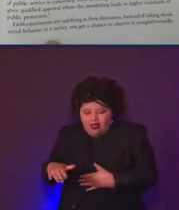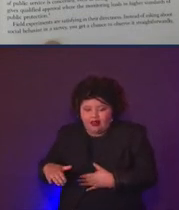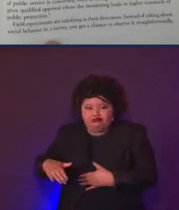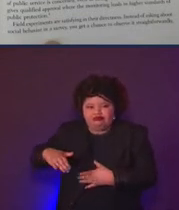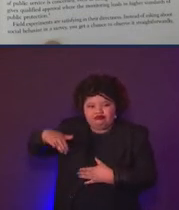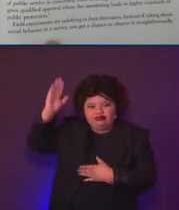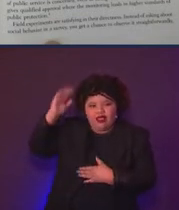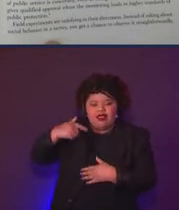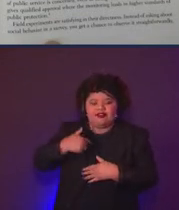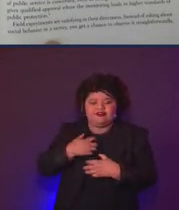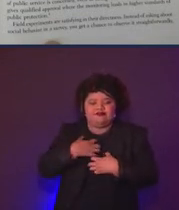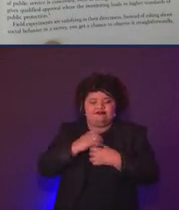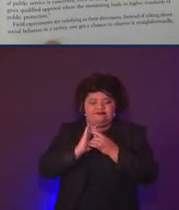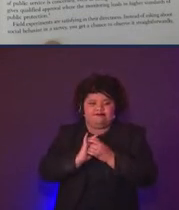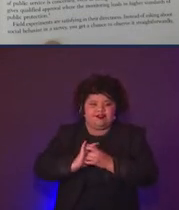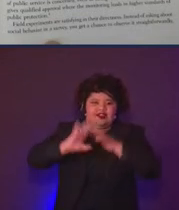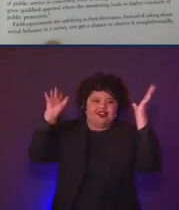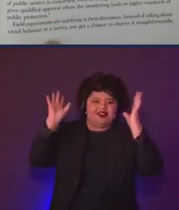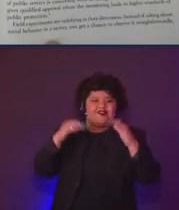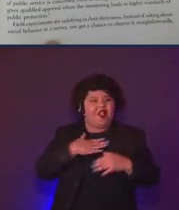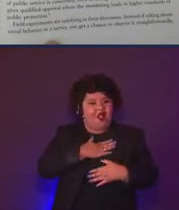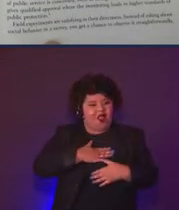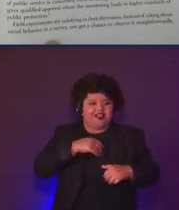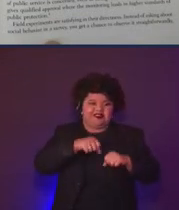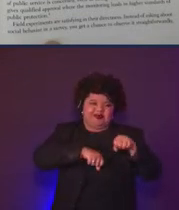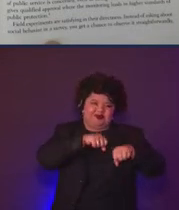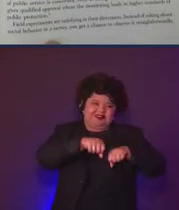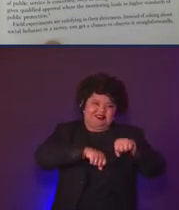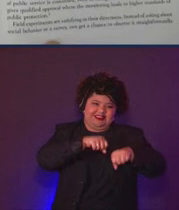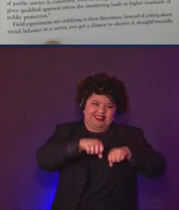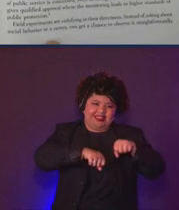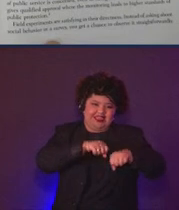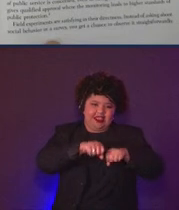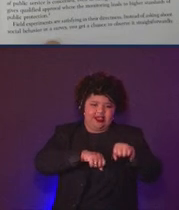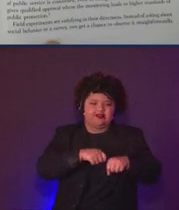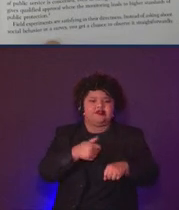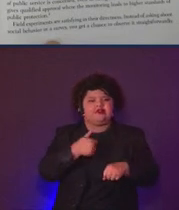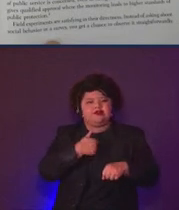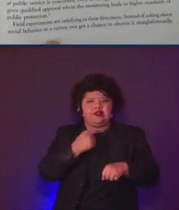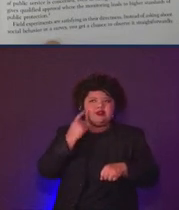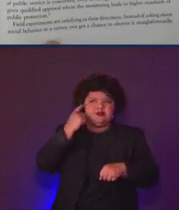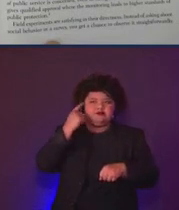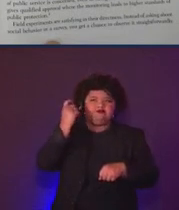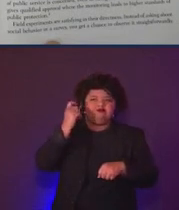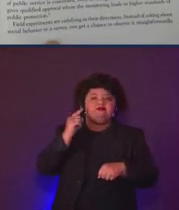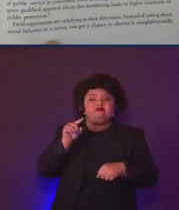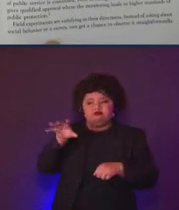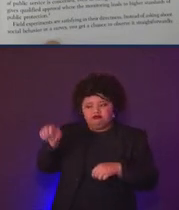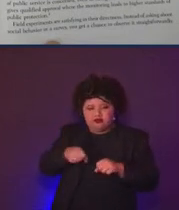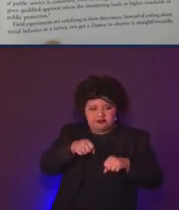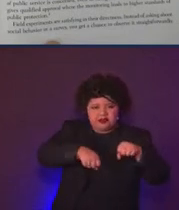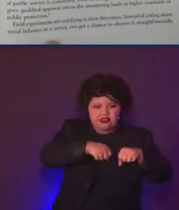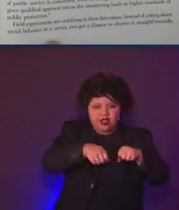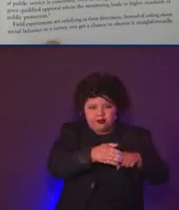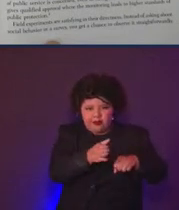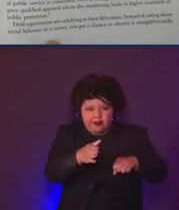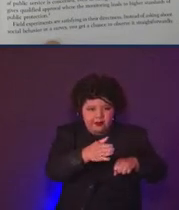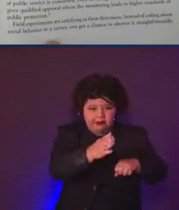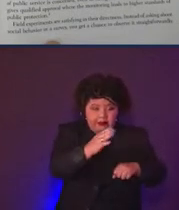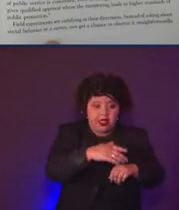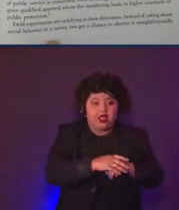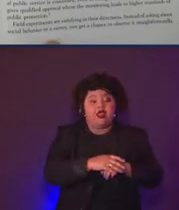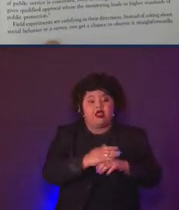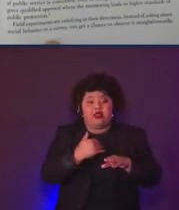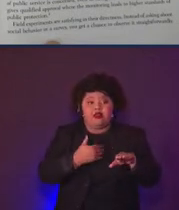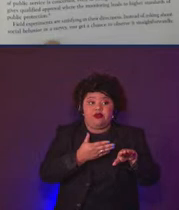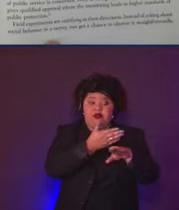and as long as I was home by dinner. So I discovered a little place in Coconut Grove where you could buy fake IDs. And so when we moved to Chapel Hill and